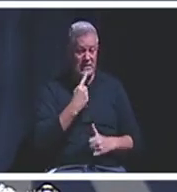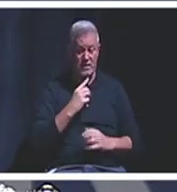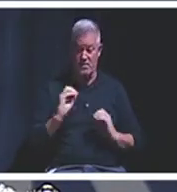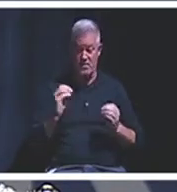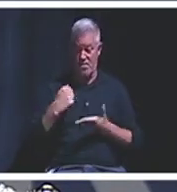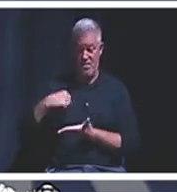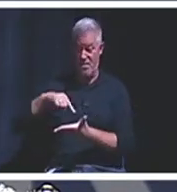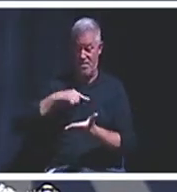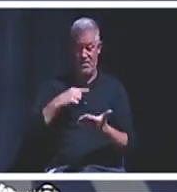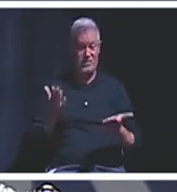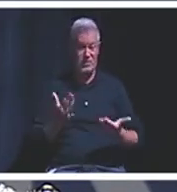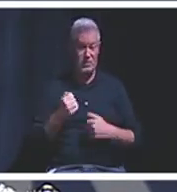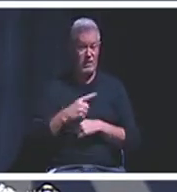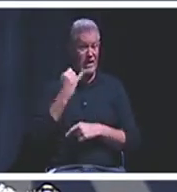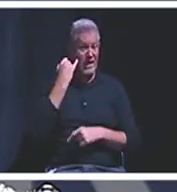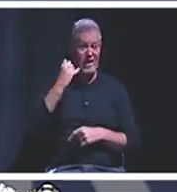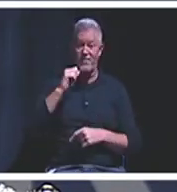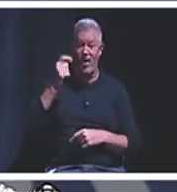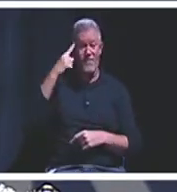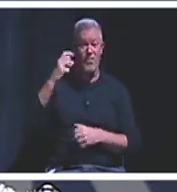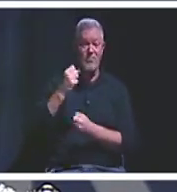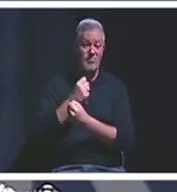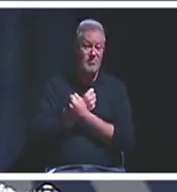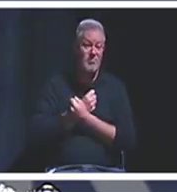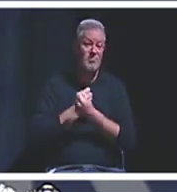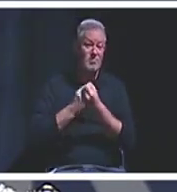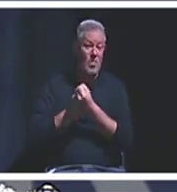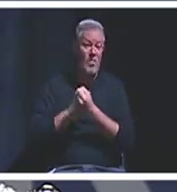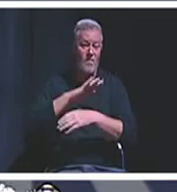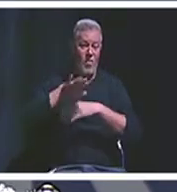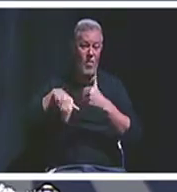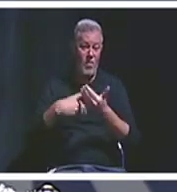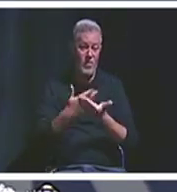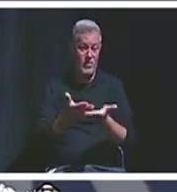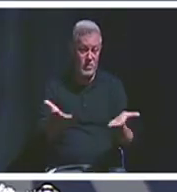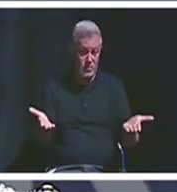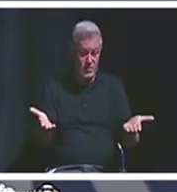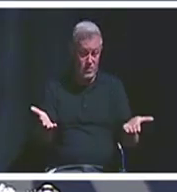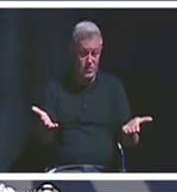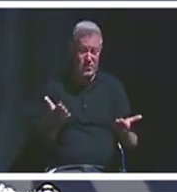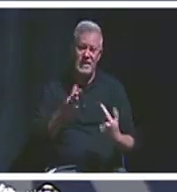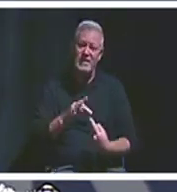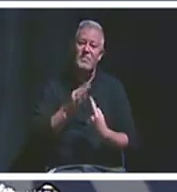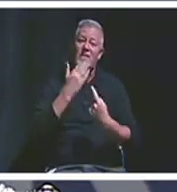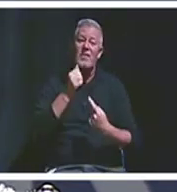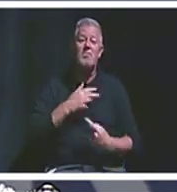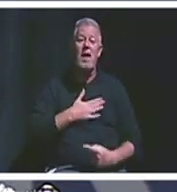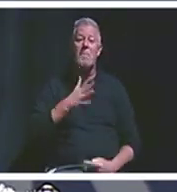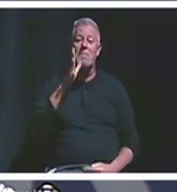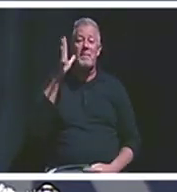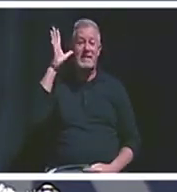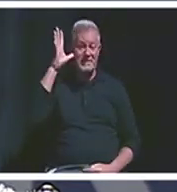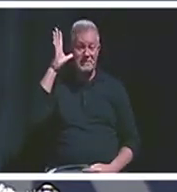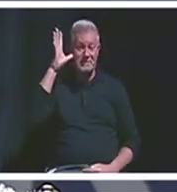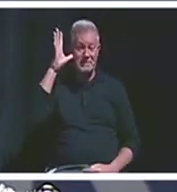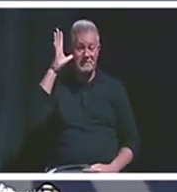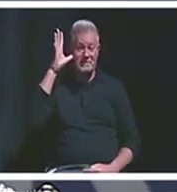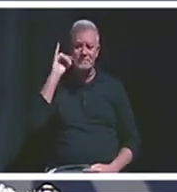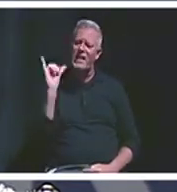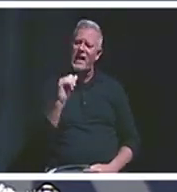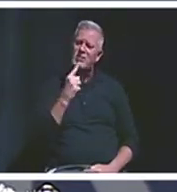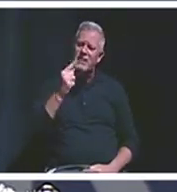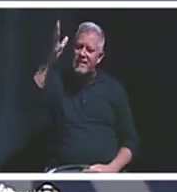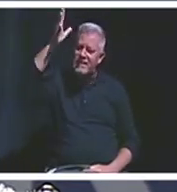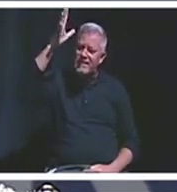be here today if it weren't for the love and support of all of you. A special thanks to my mom and dad. It's like you said, Dad,